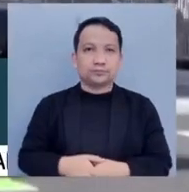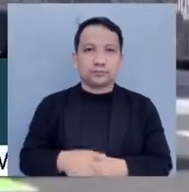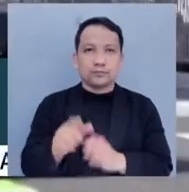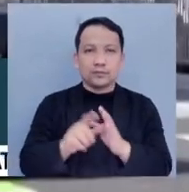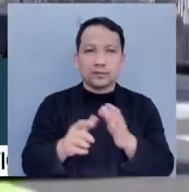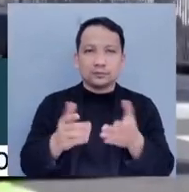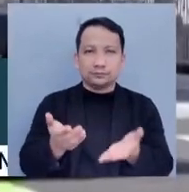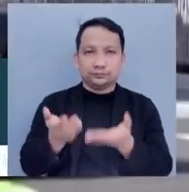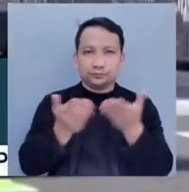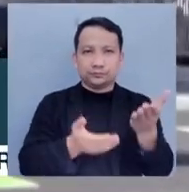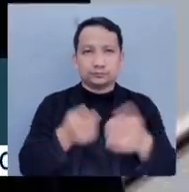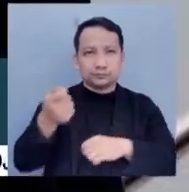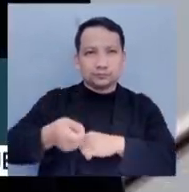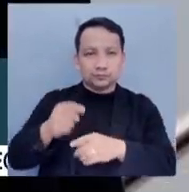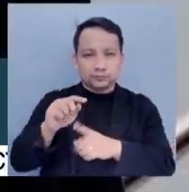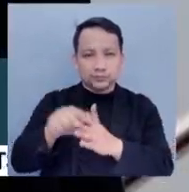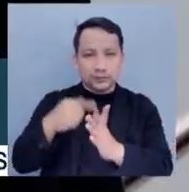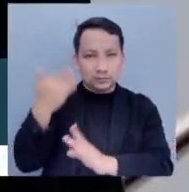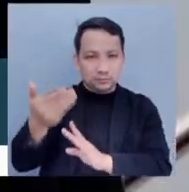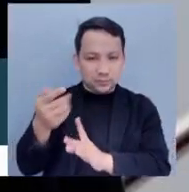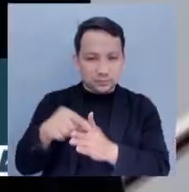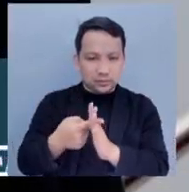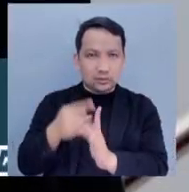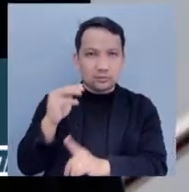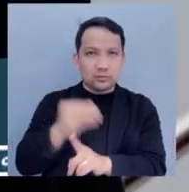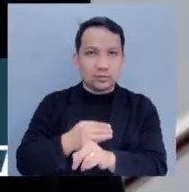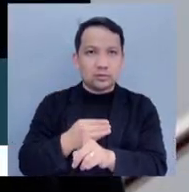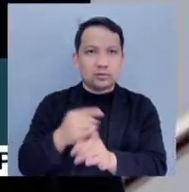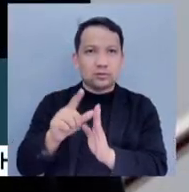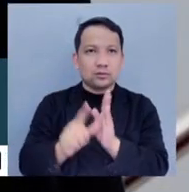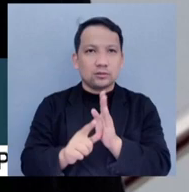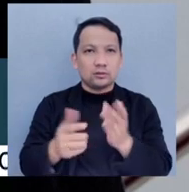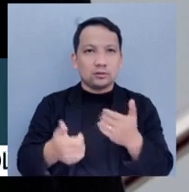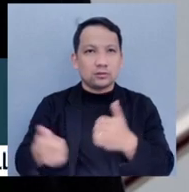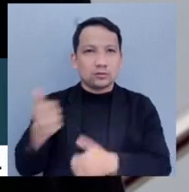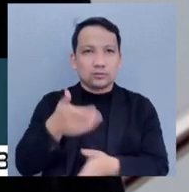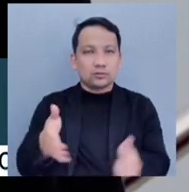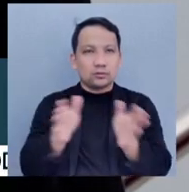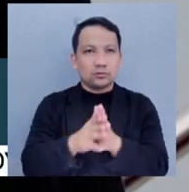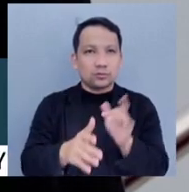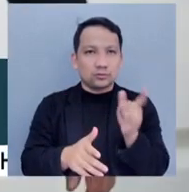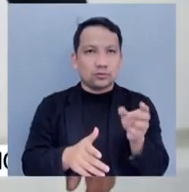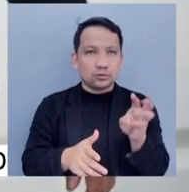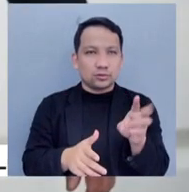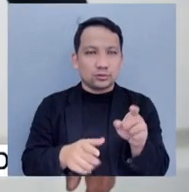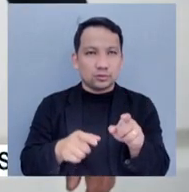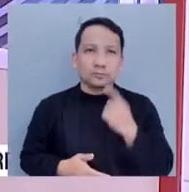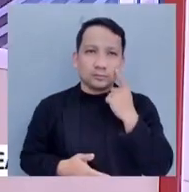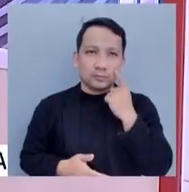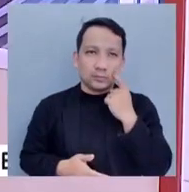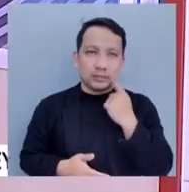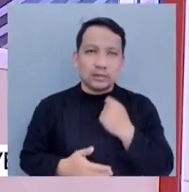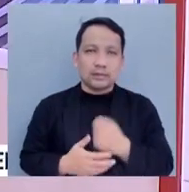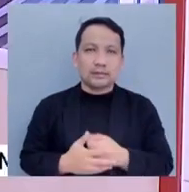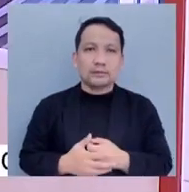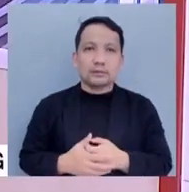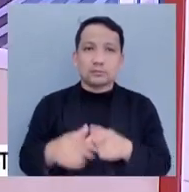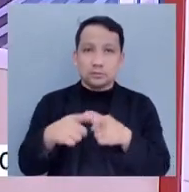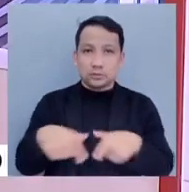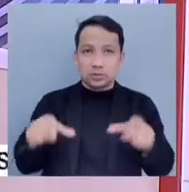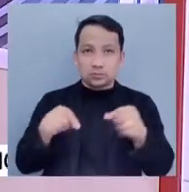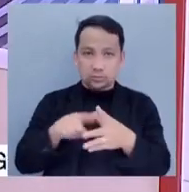proposed that the trial start in March next year, while Trump's lawyers have asked for a 2026 trial. Japan will